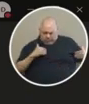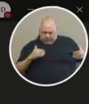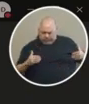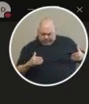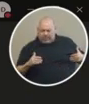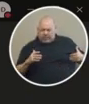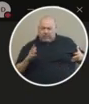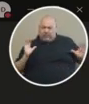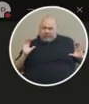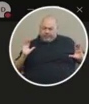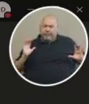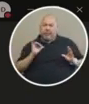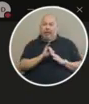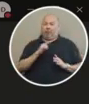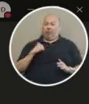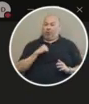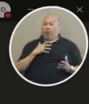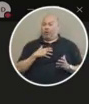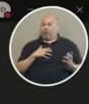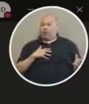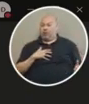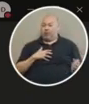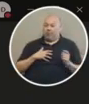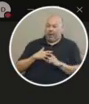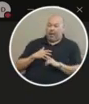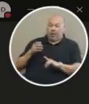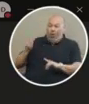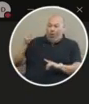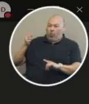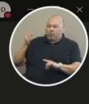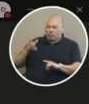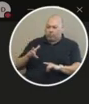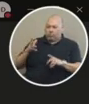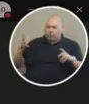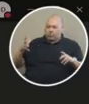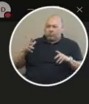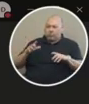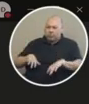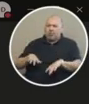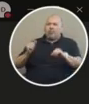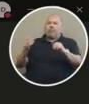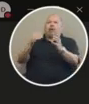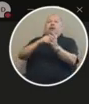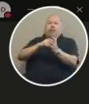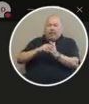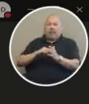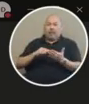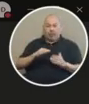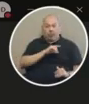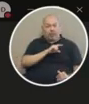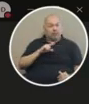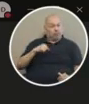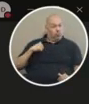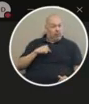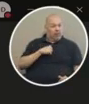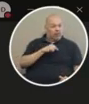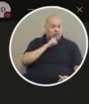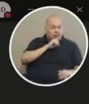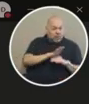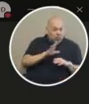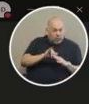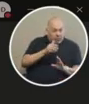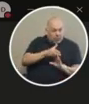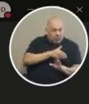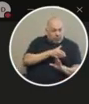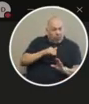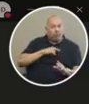time frame, that we want to come back and do those just like the council committed to doing it for the community, just like